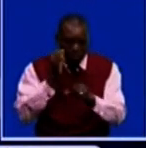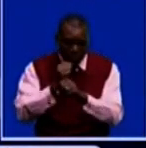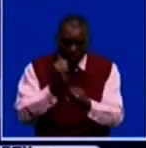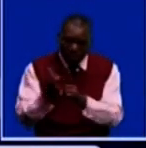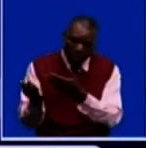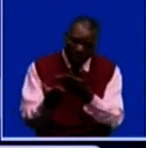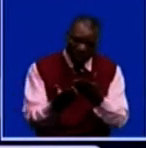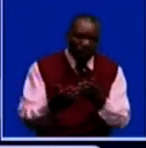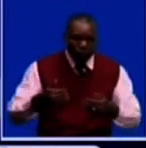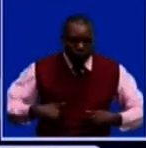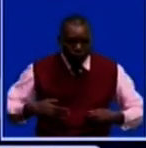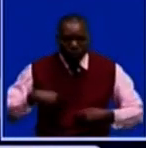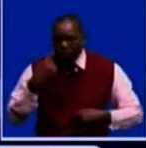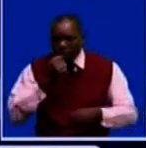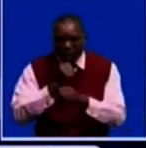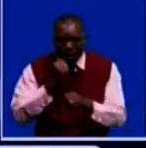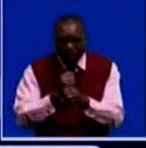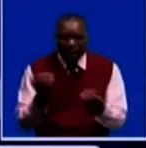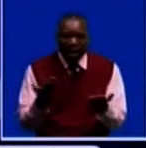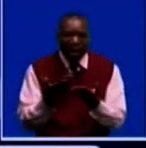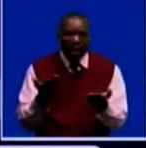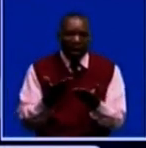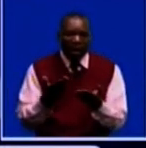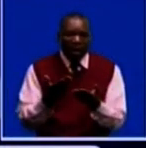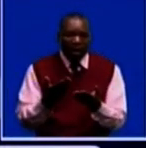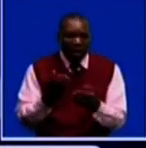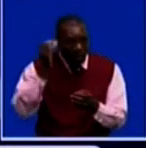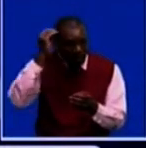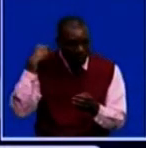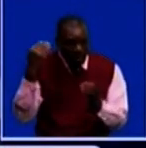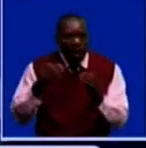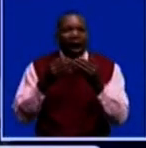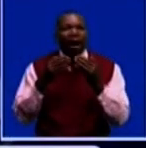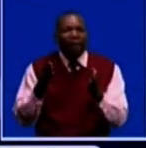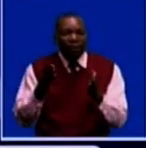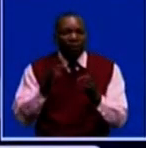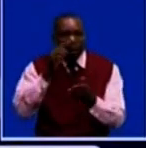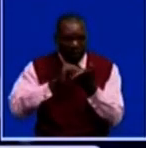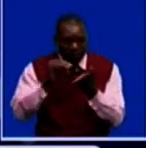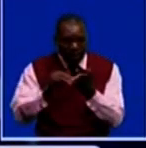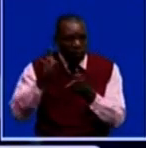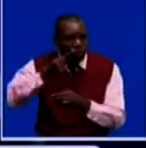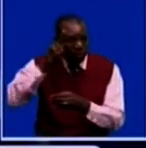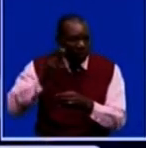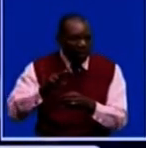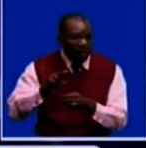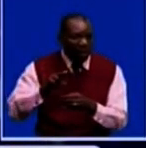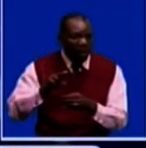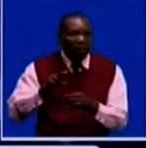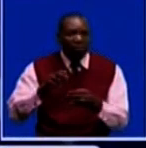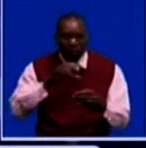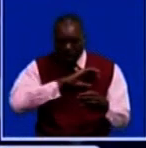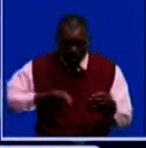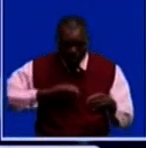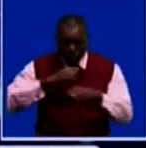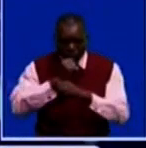for the unemployed youth. He was speaking during the official opening of the $1 million living concert furniture in